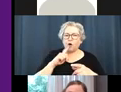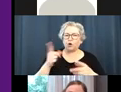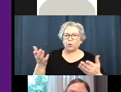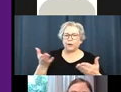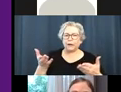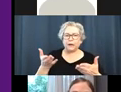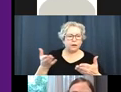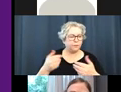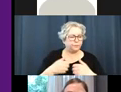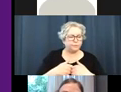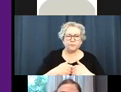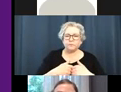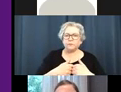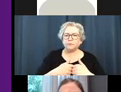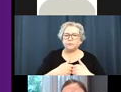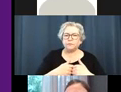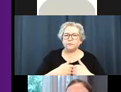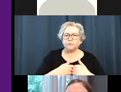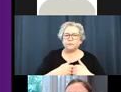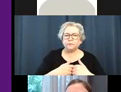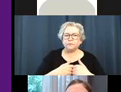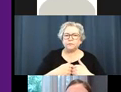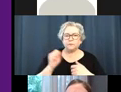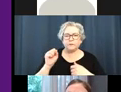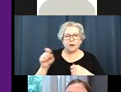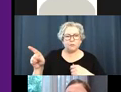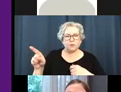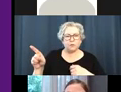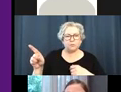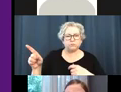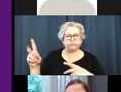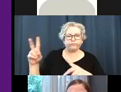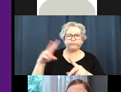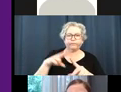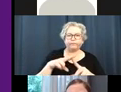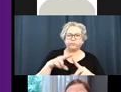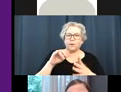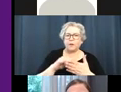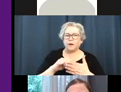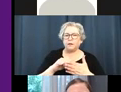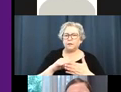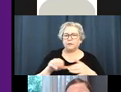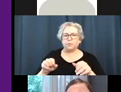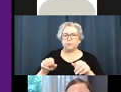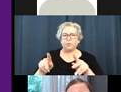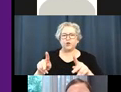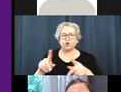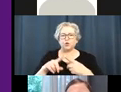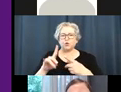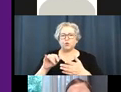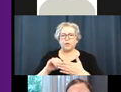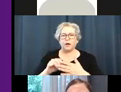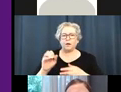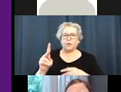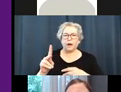Yes, I'm on. Okay. Can you assign her captioning privileges? Sure. Go